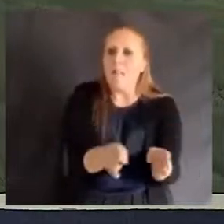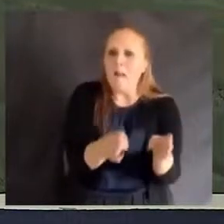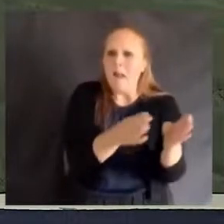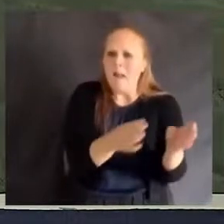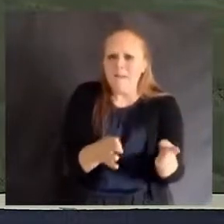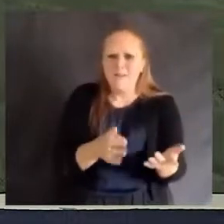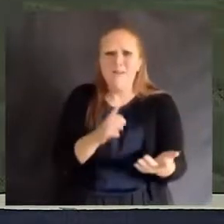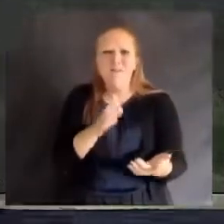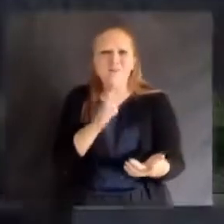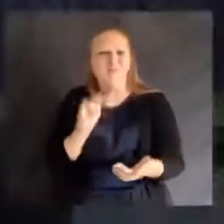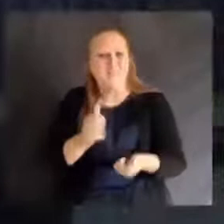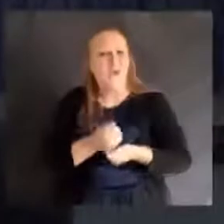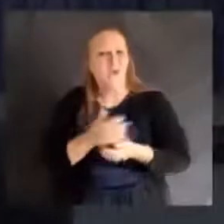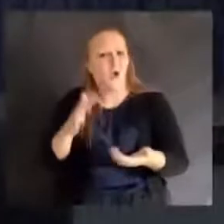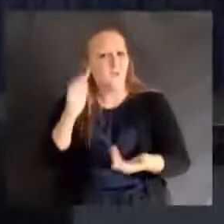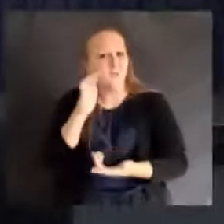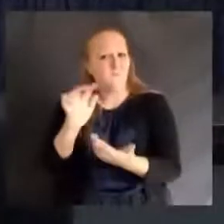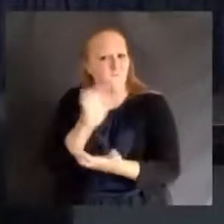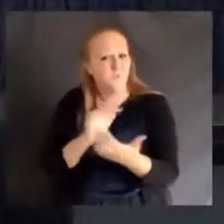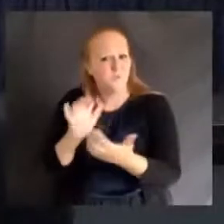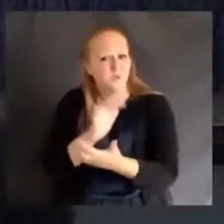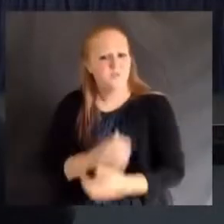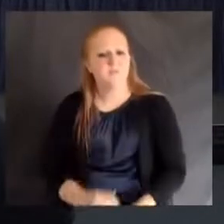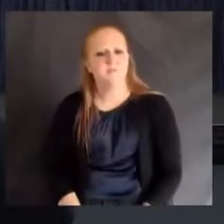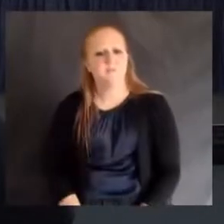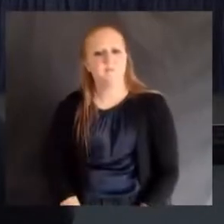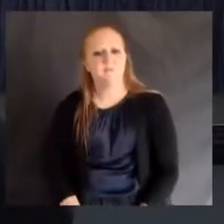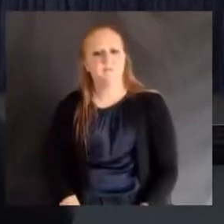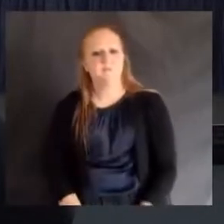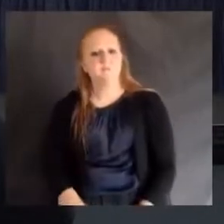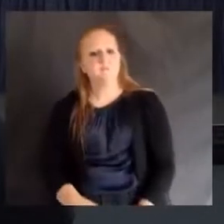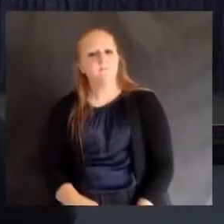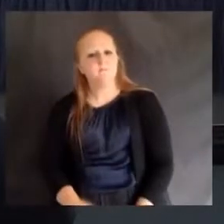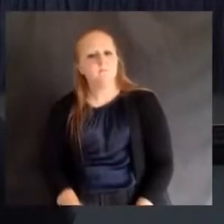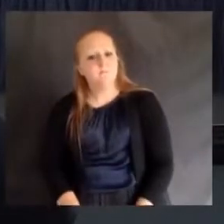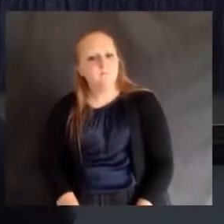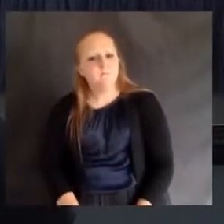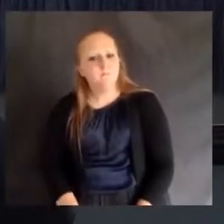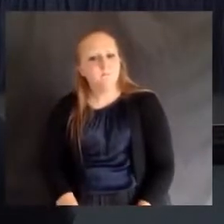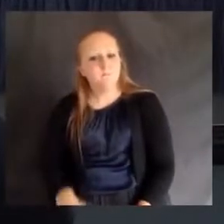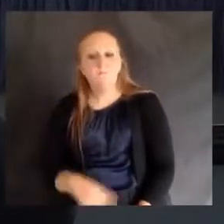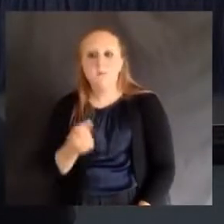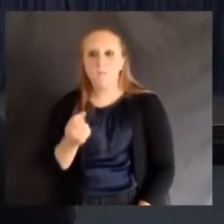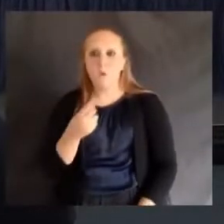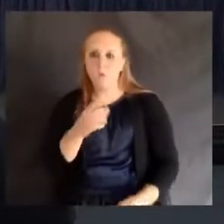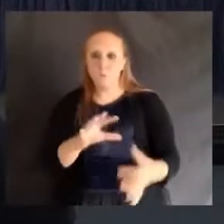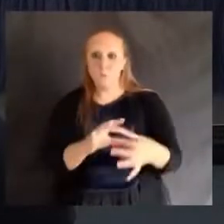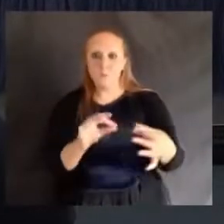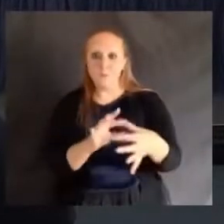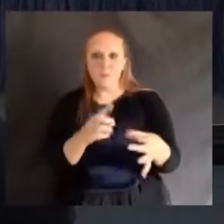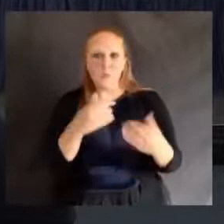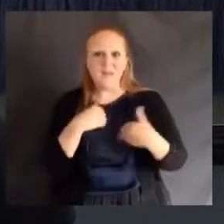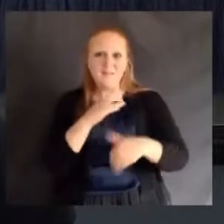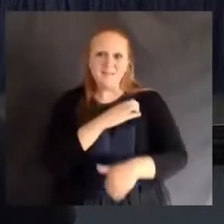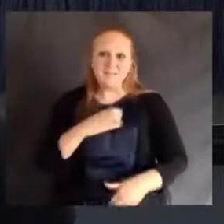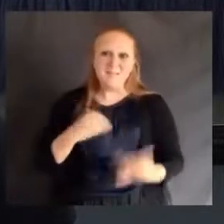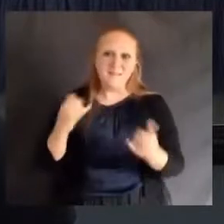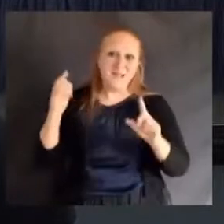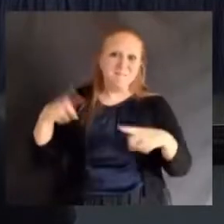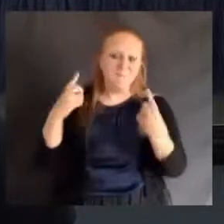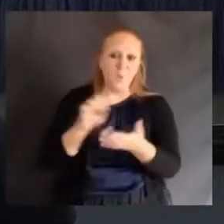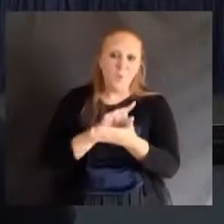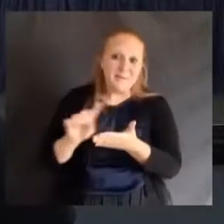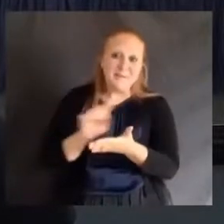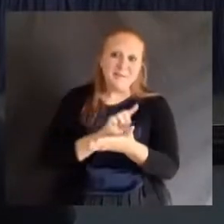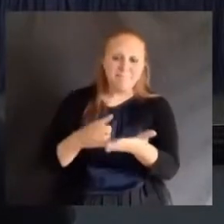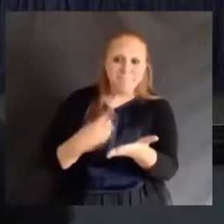to reopen. So then can we say how much contact? I mean, you've said that you've had this committee that's been meeting for weeks about reopening.